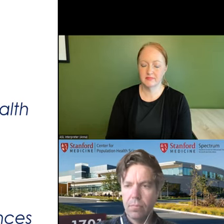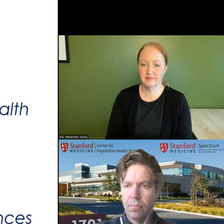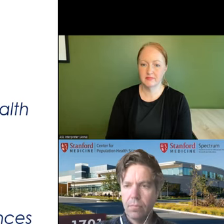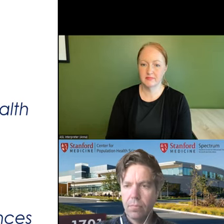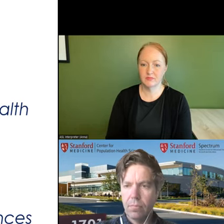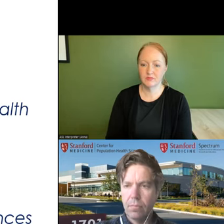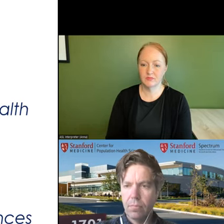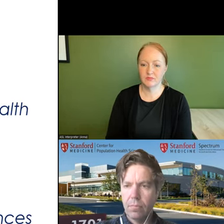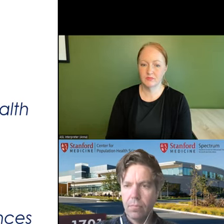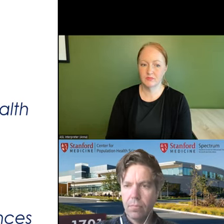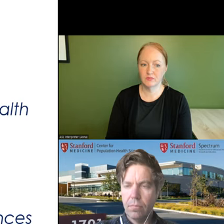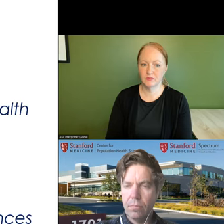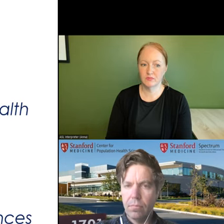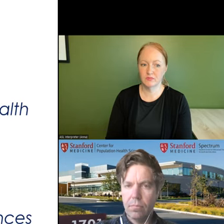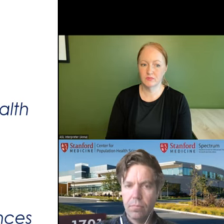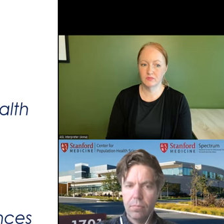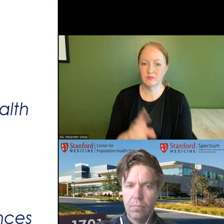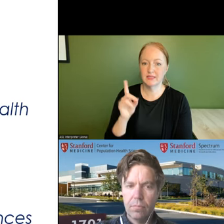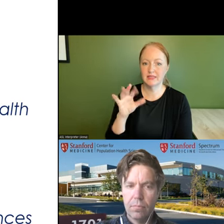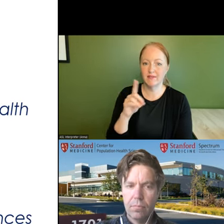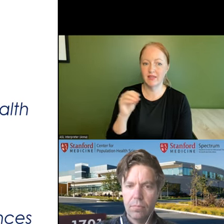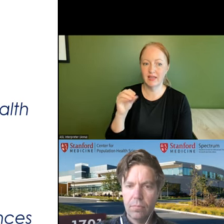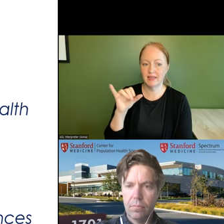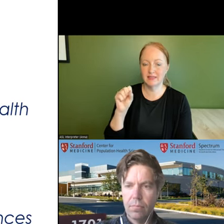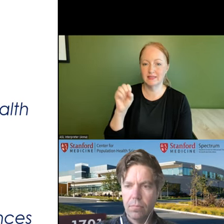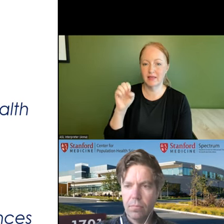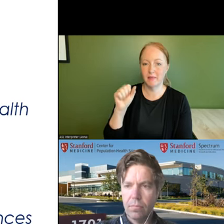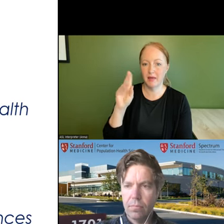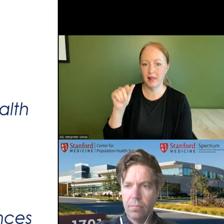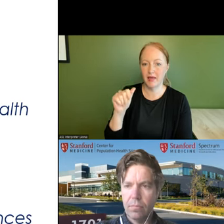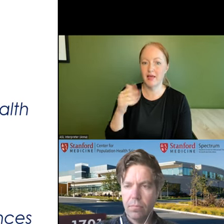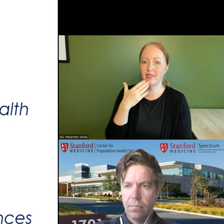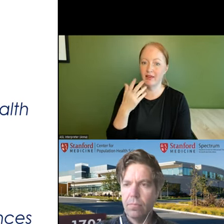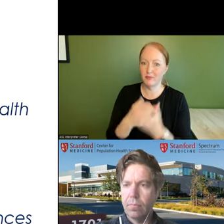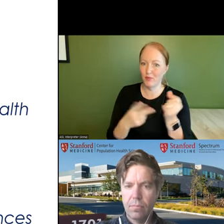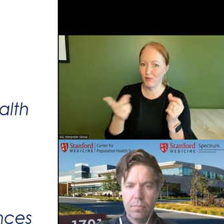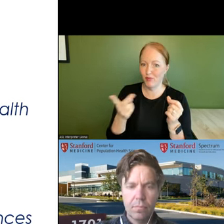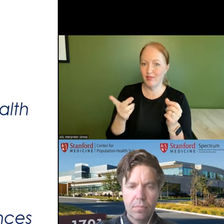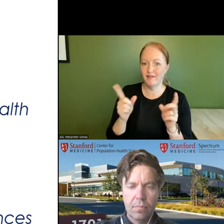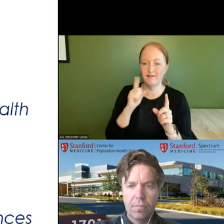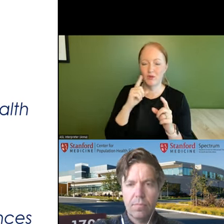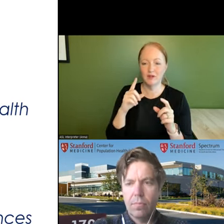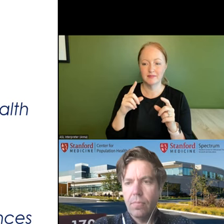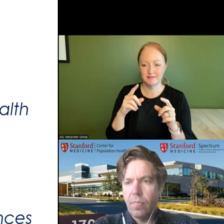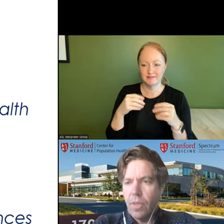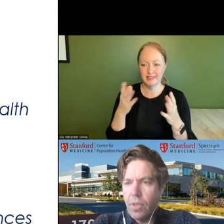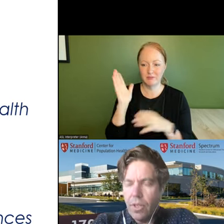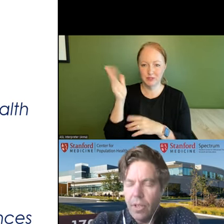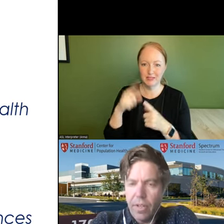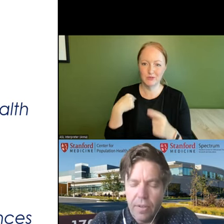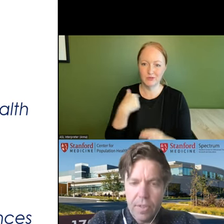great so now we turn to david and isabella thank you both for preparing um the slides for us today